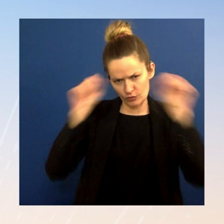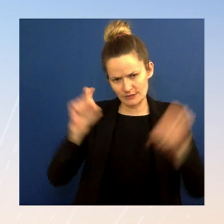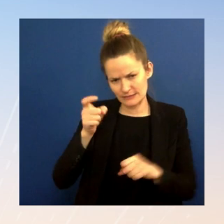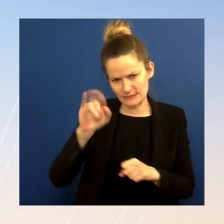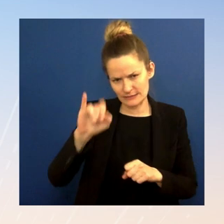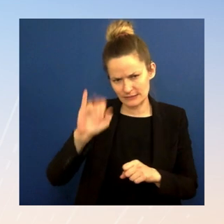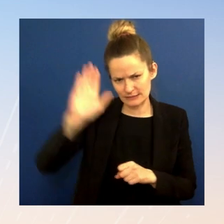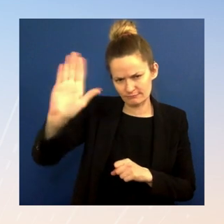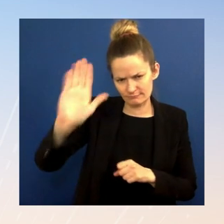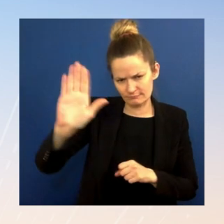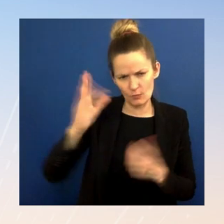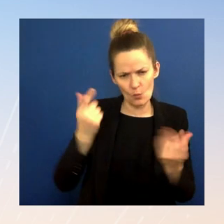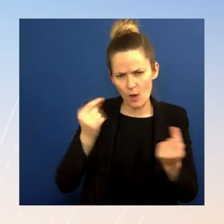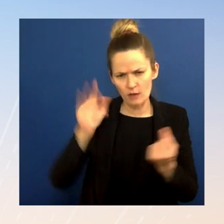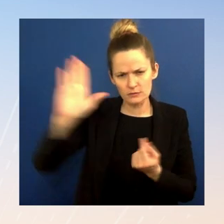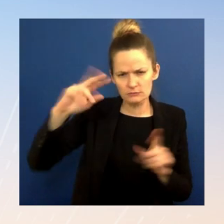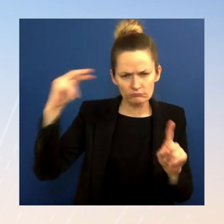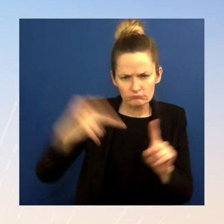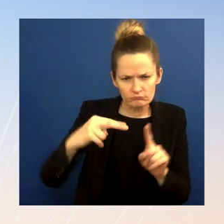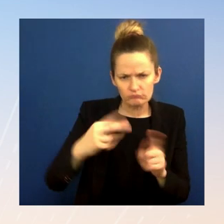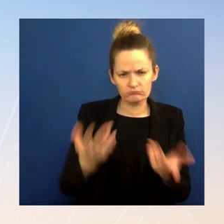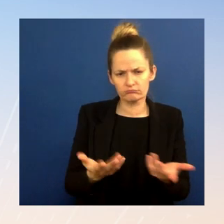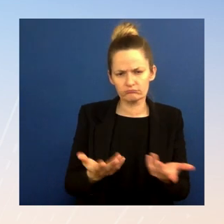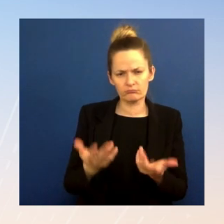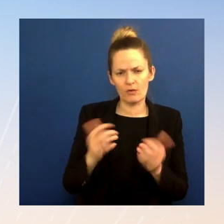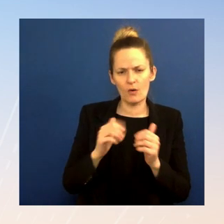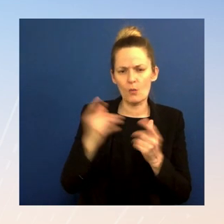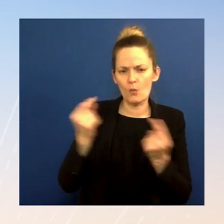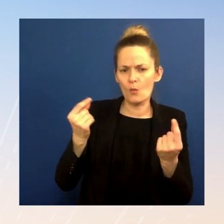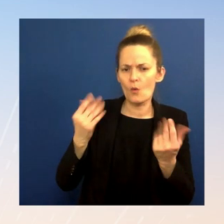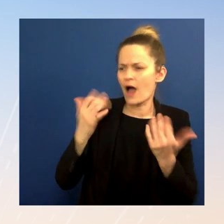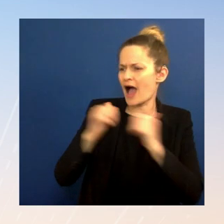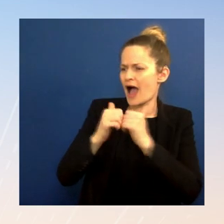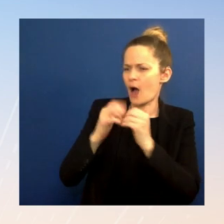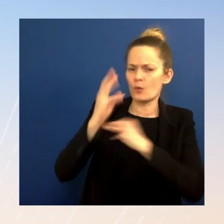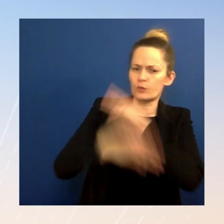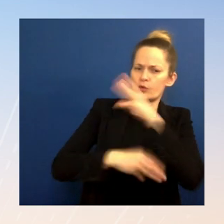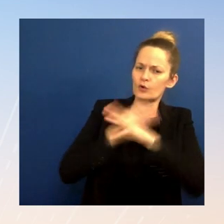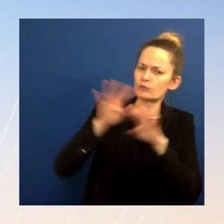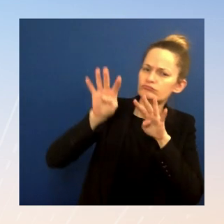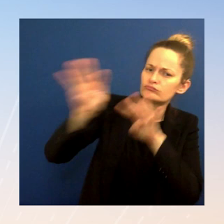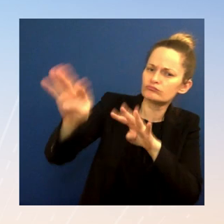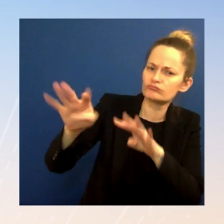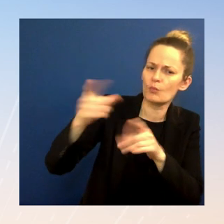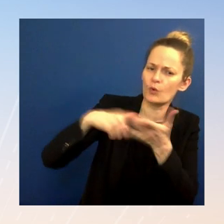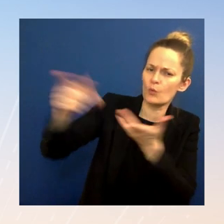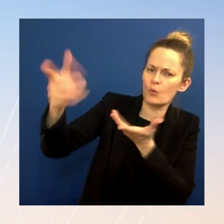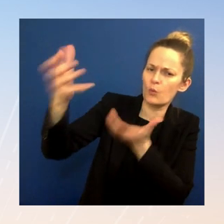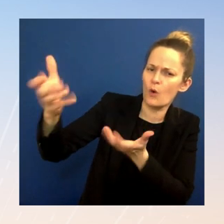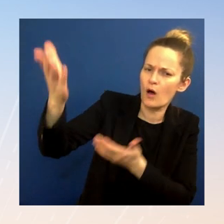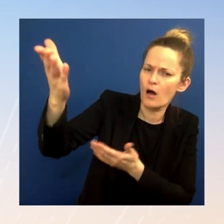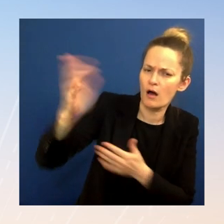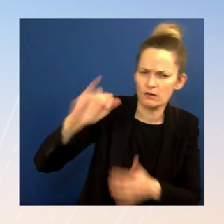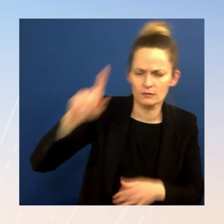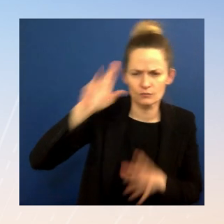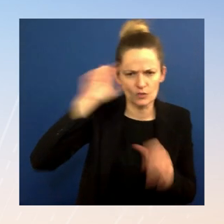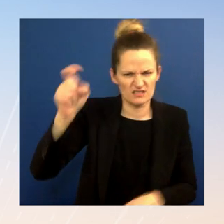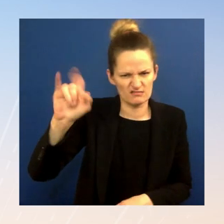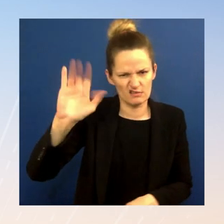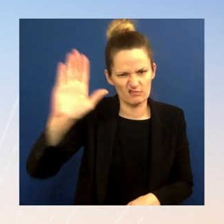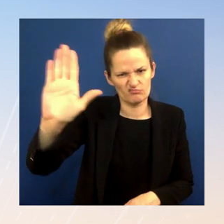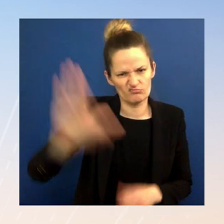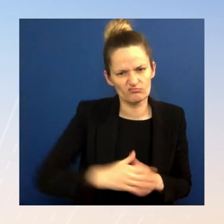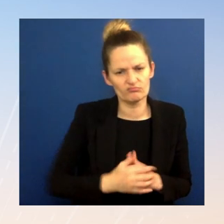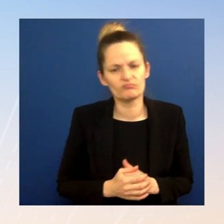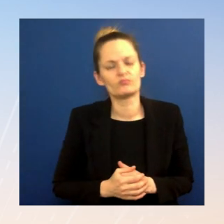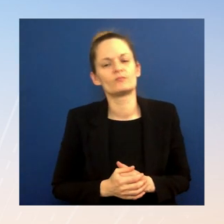two more actually. Yeah. As the administration continues to condemn and take action against Russia's invasion on Ukraine, are